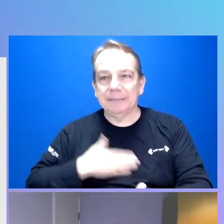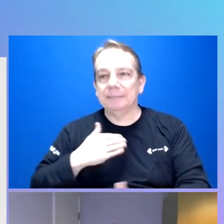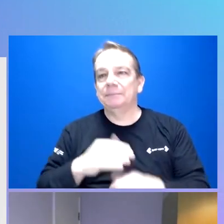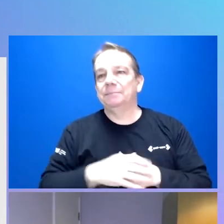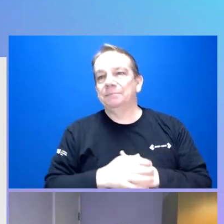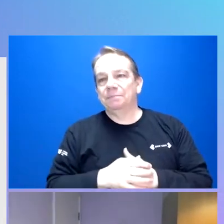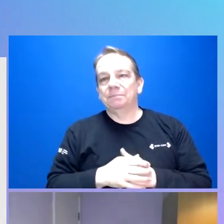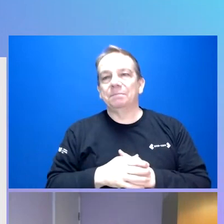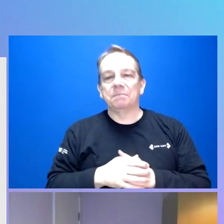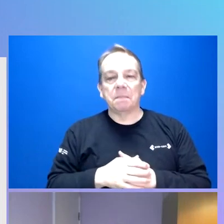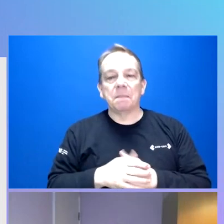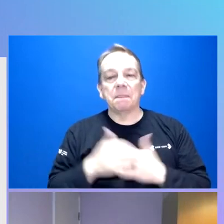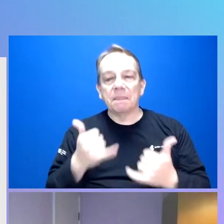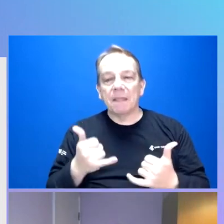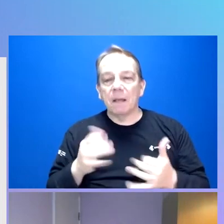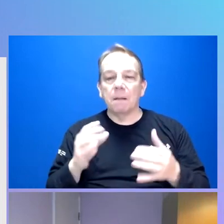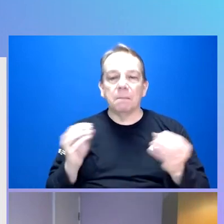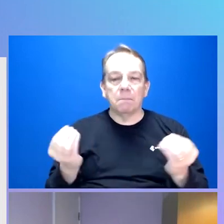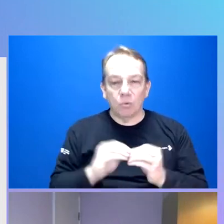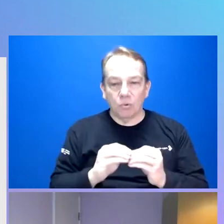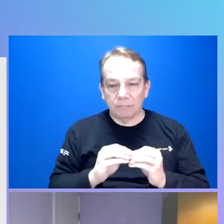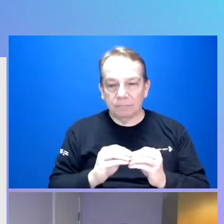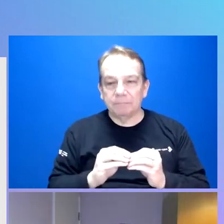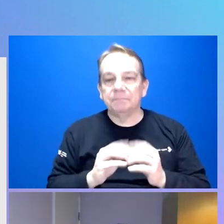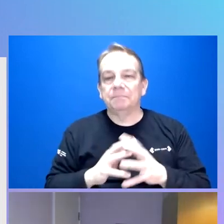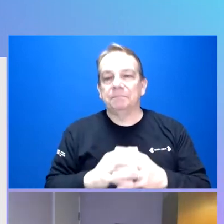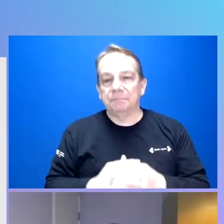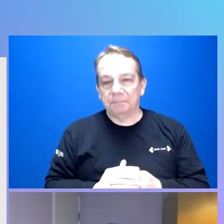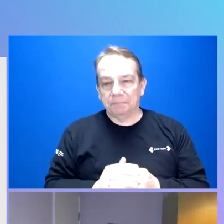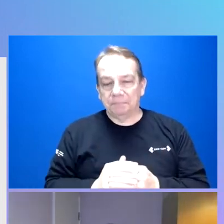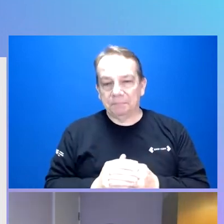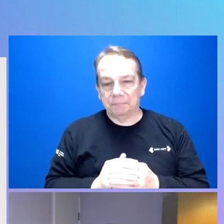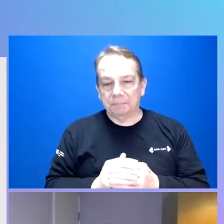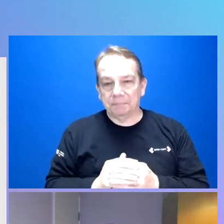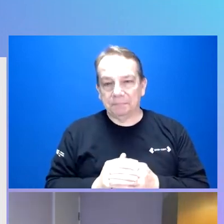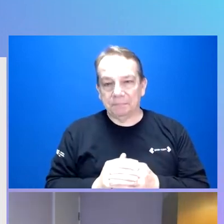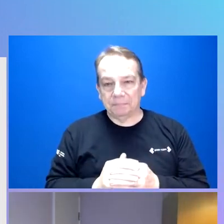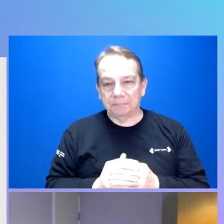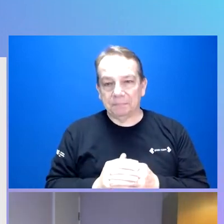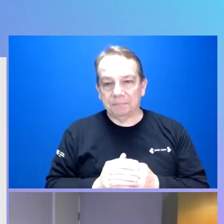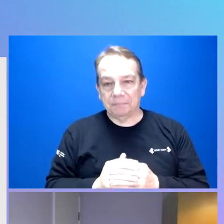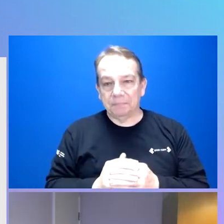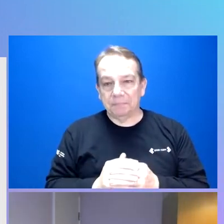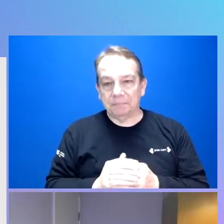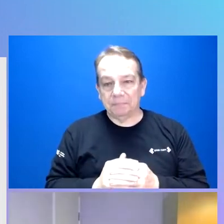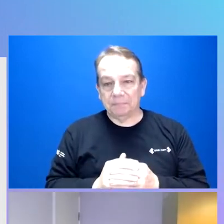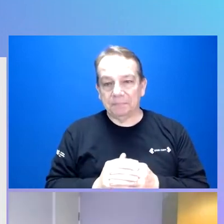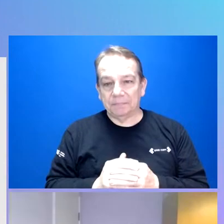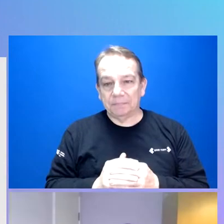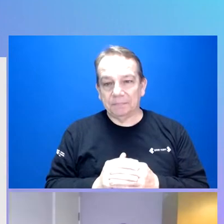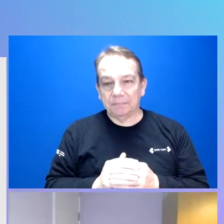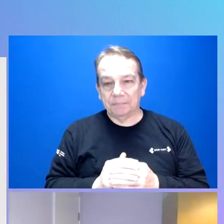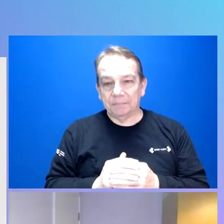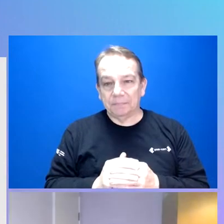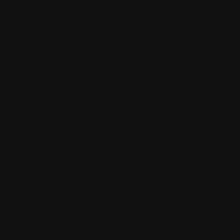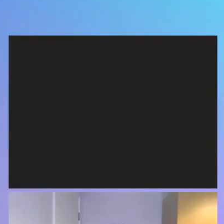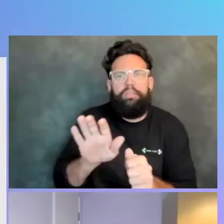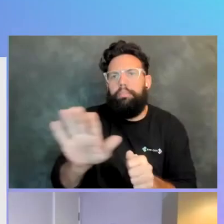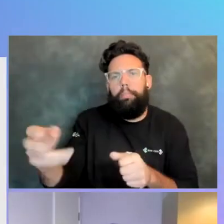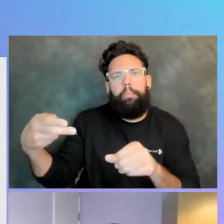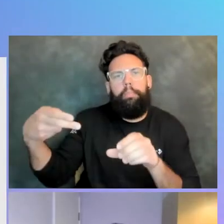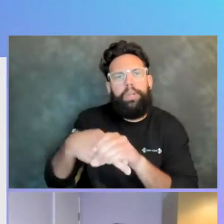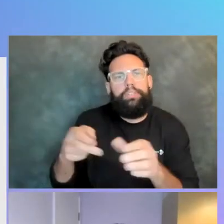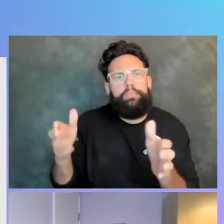Let's go into some more details on the groundwork in our communications, consent forms, and instructions. Some of this